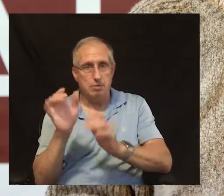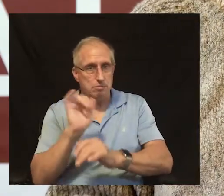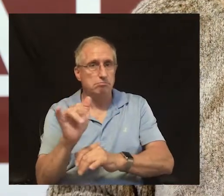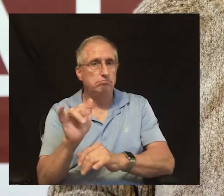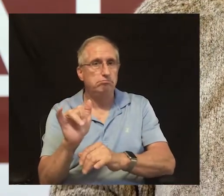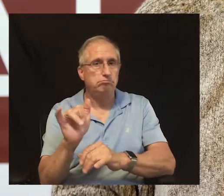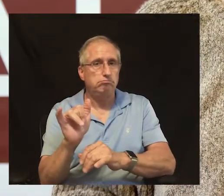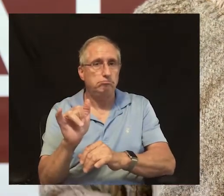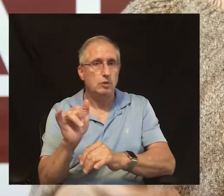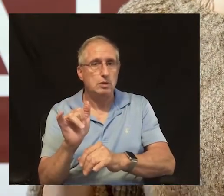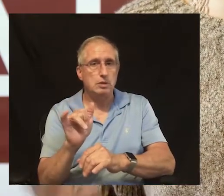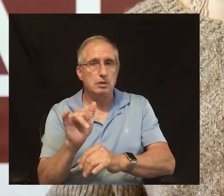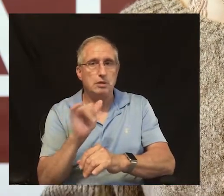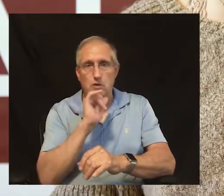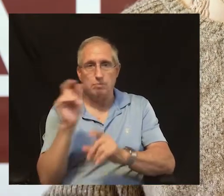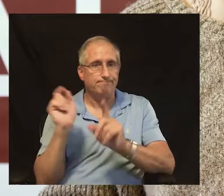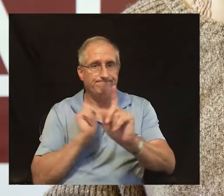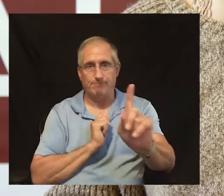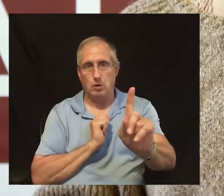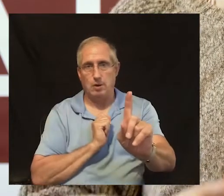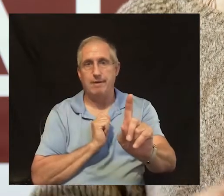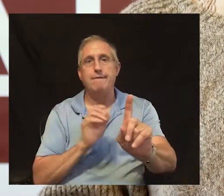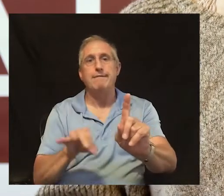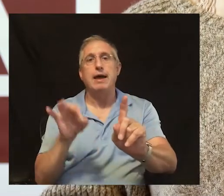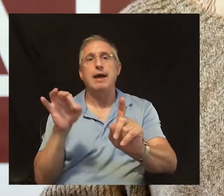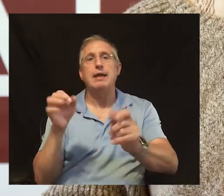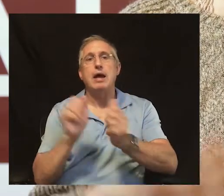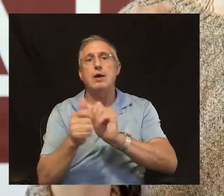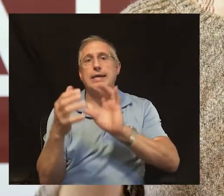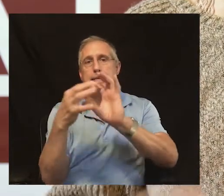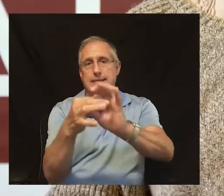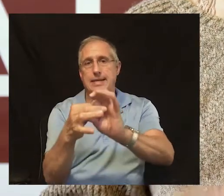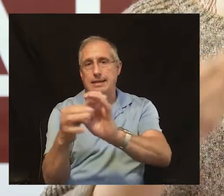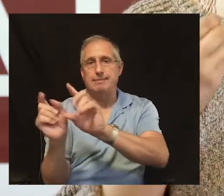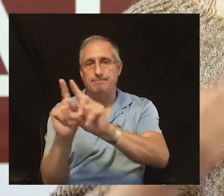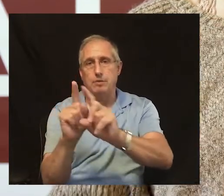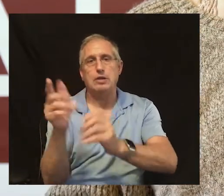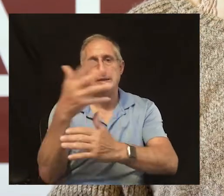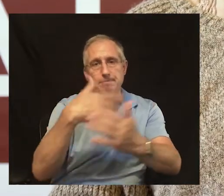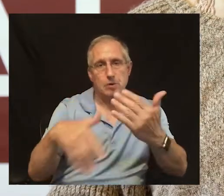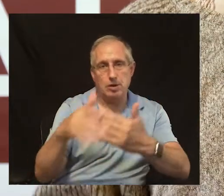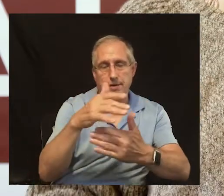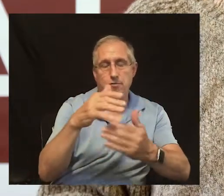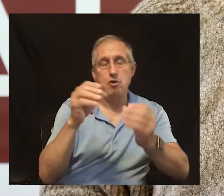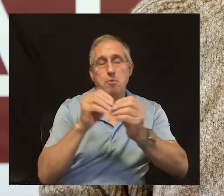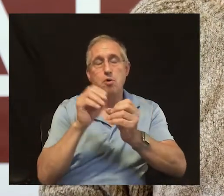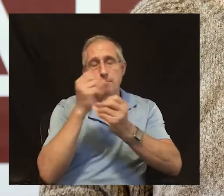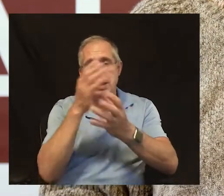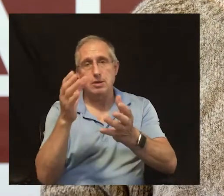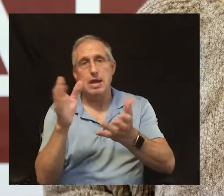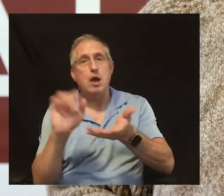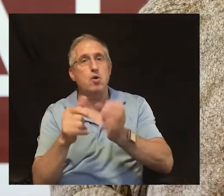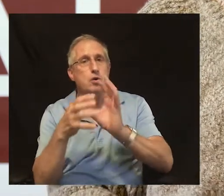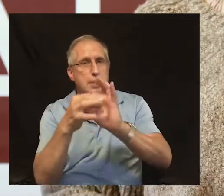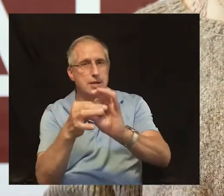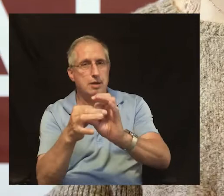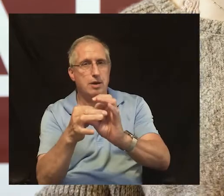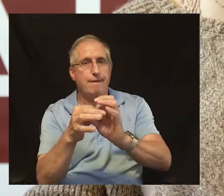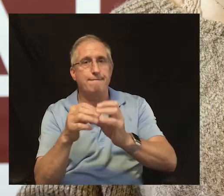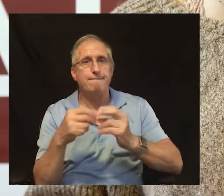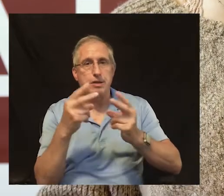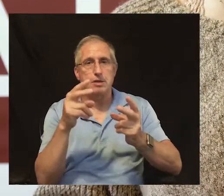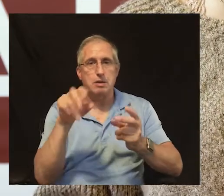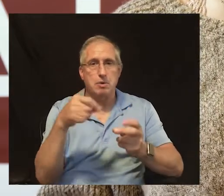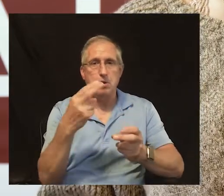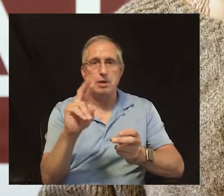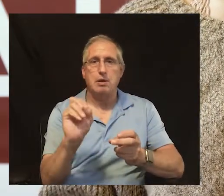of you online as well. So don't walk alone. Find a way to be connected in community. For more information on getting connected, you